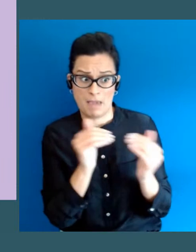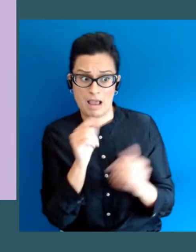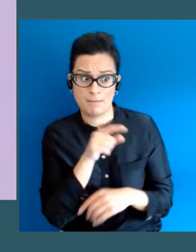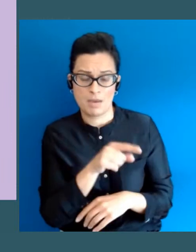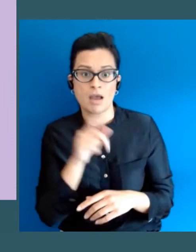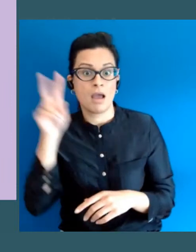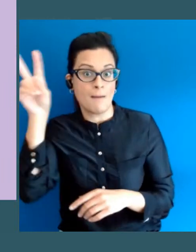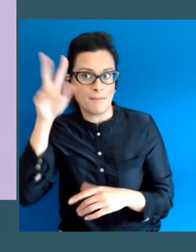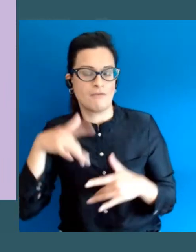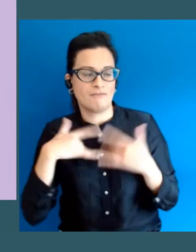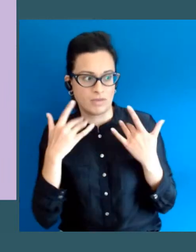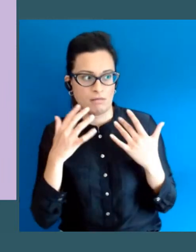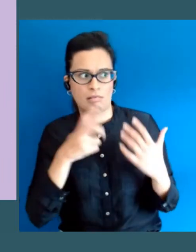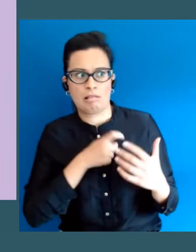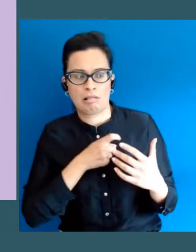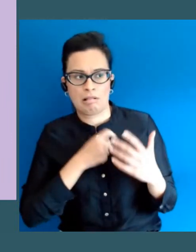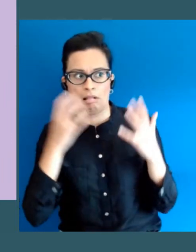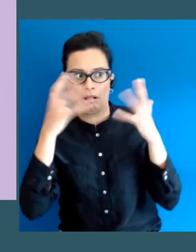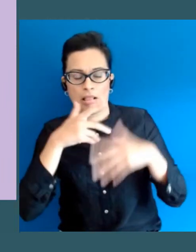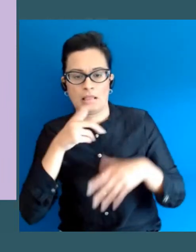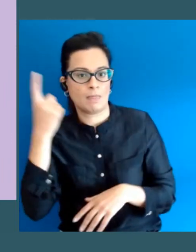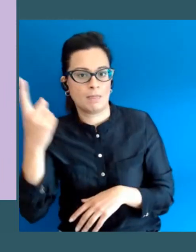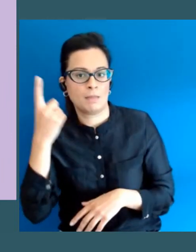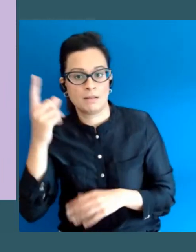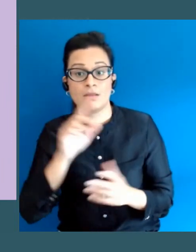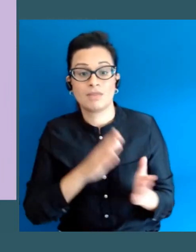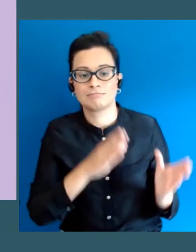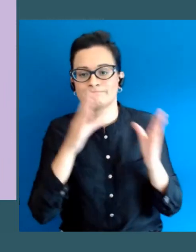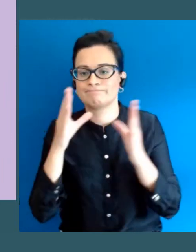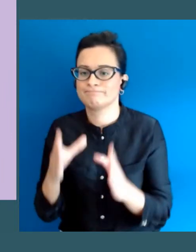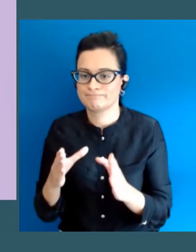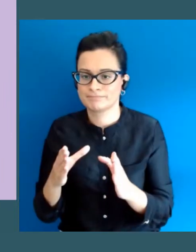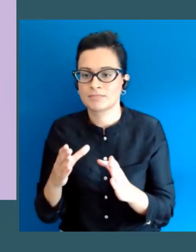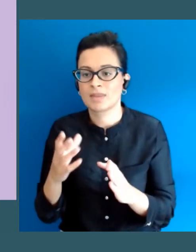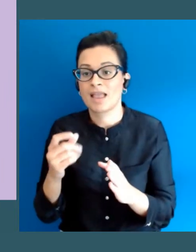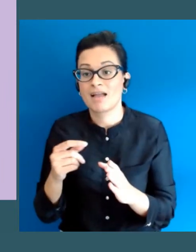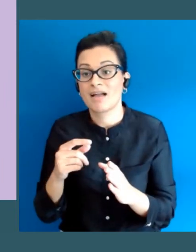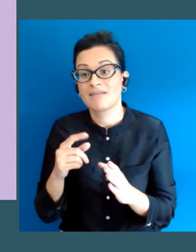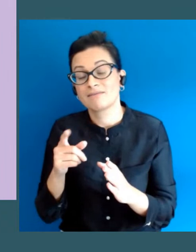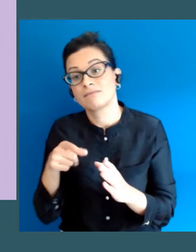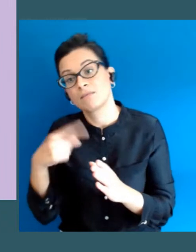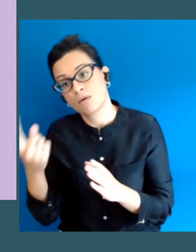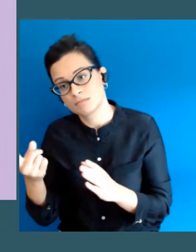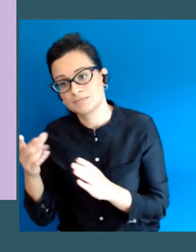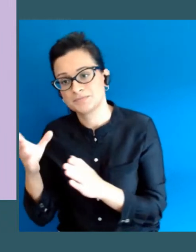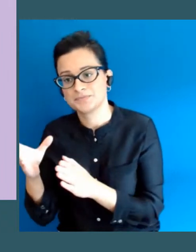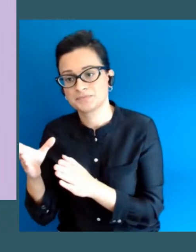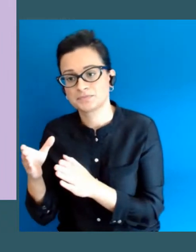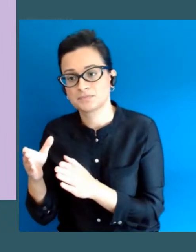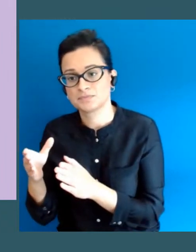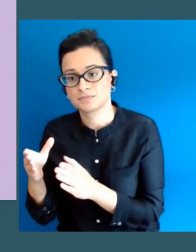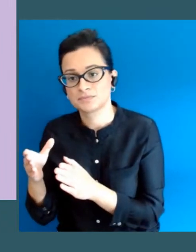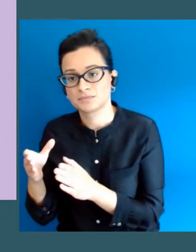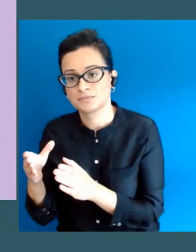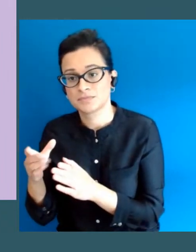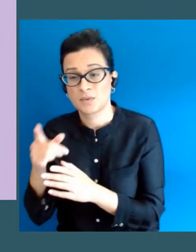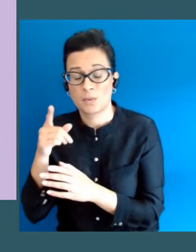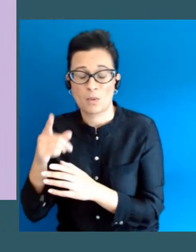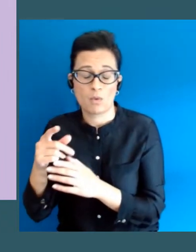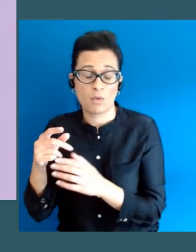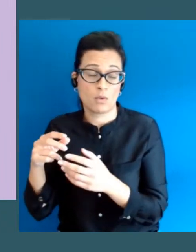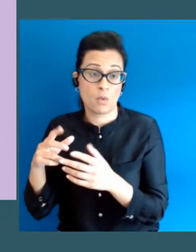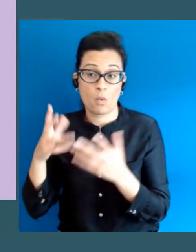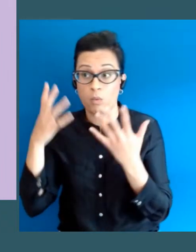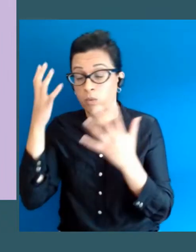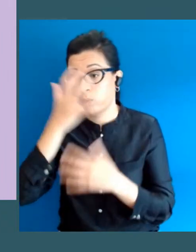anxious themselves. And then if we look at the other end of the spectrum, we've got those who are highly stressed, anxious, worried,